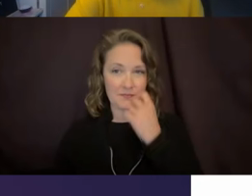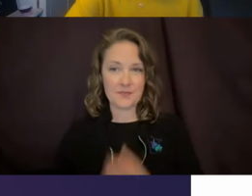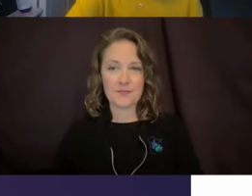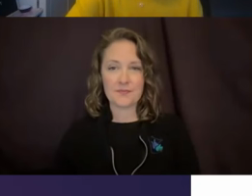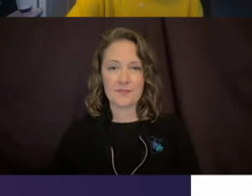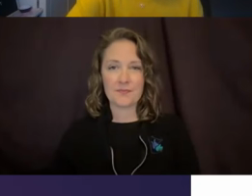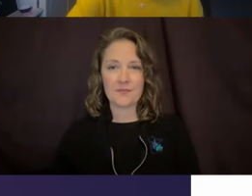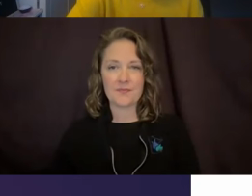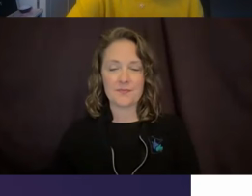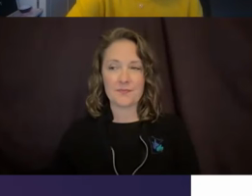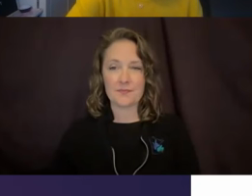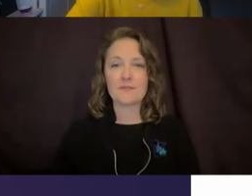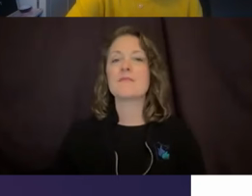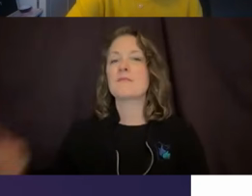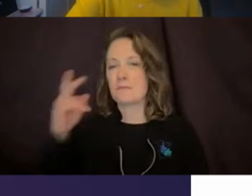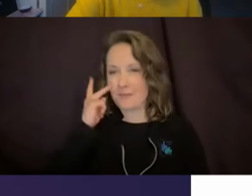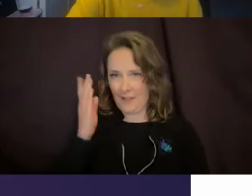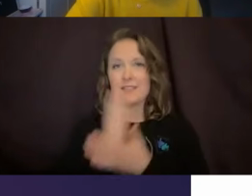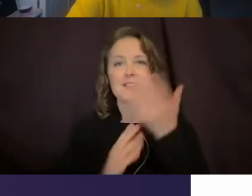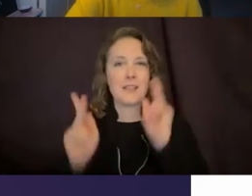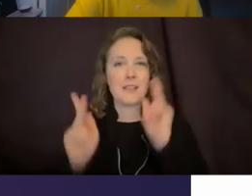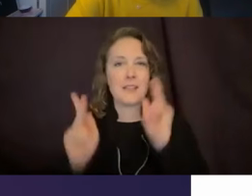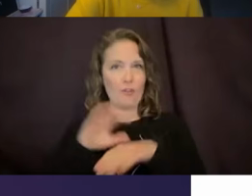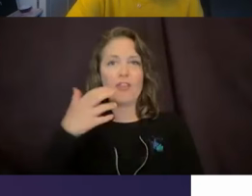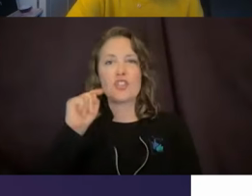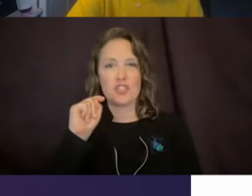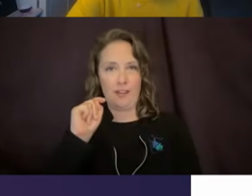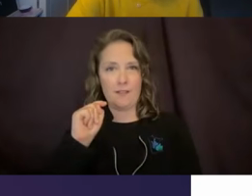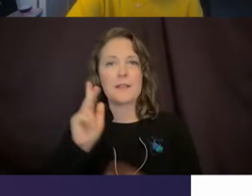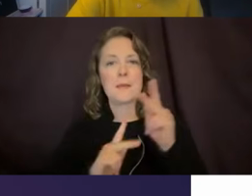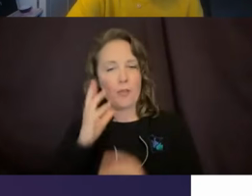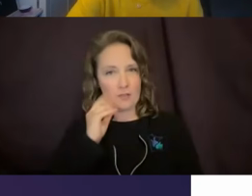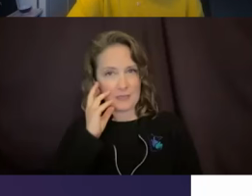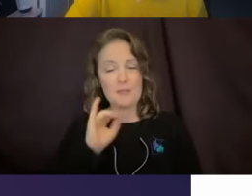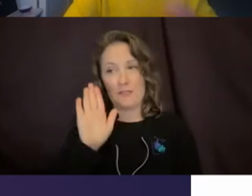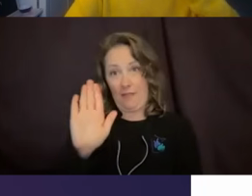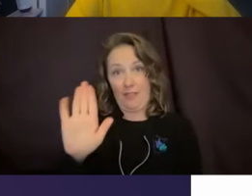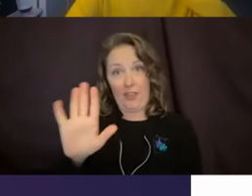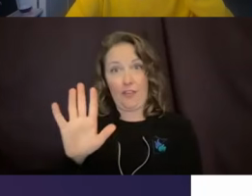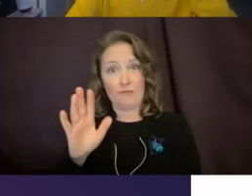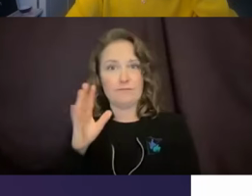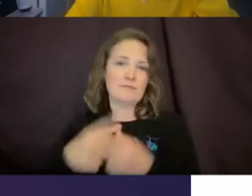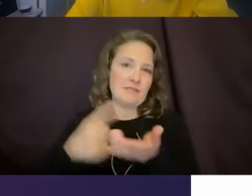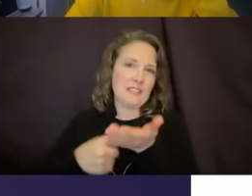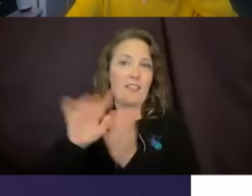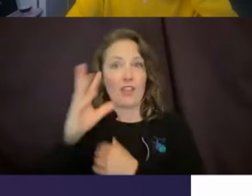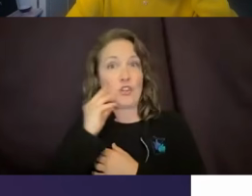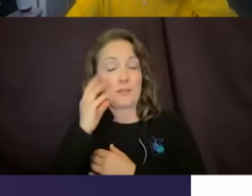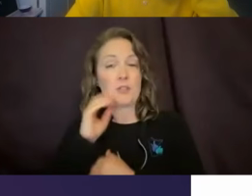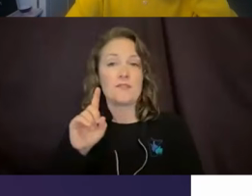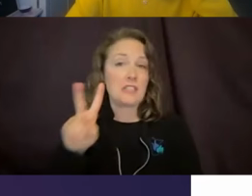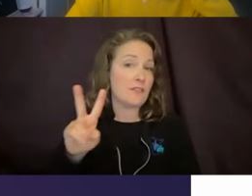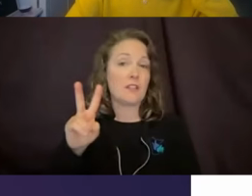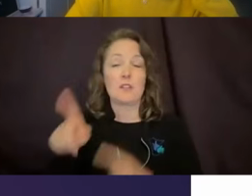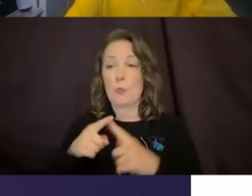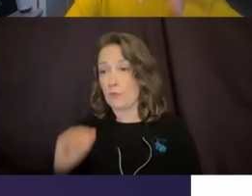I see in the chat some people are talking about having experienced domestic violence themselves, whether that was in childhood or